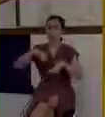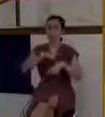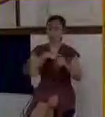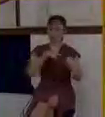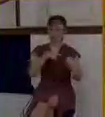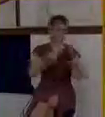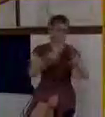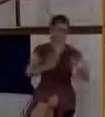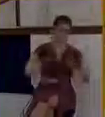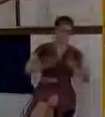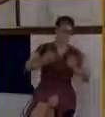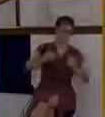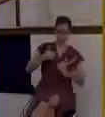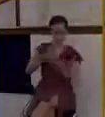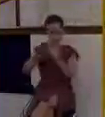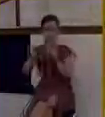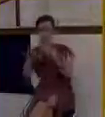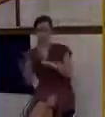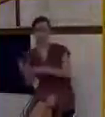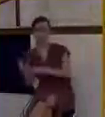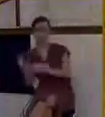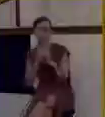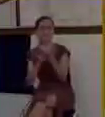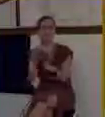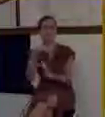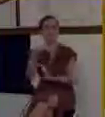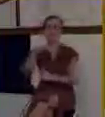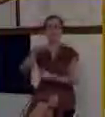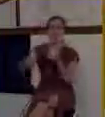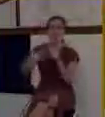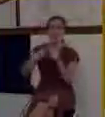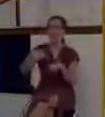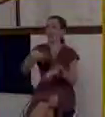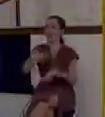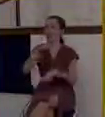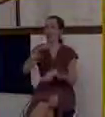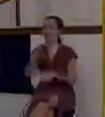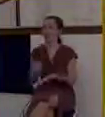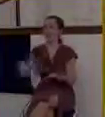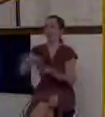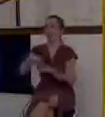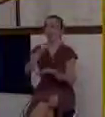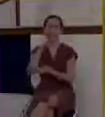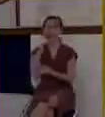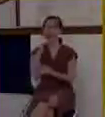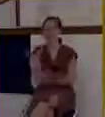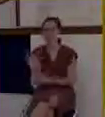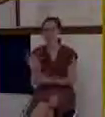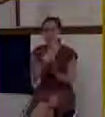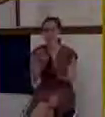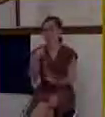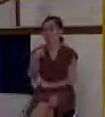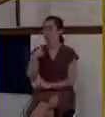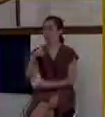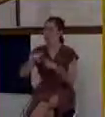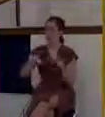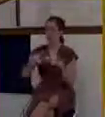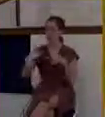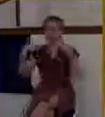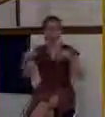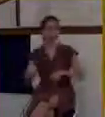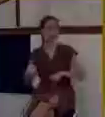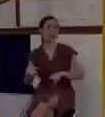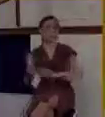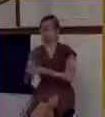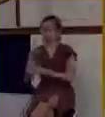when they shall rise from the dead, I love when Jesus says that, not if they will rise, when they will rise. To the Sadducees,